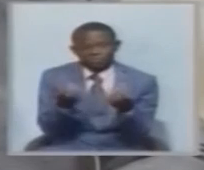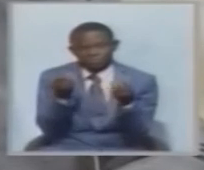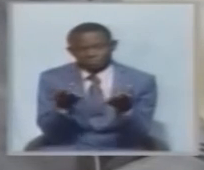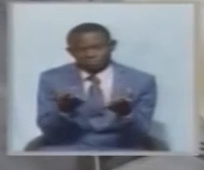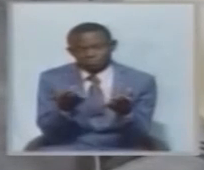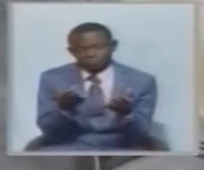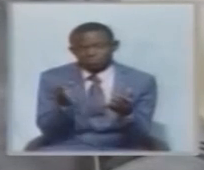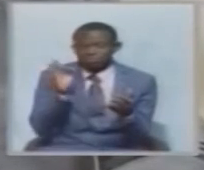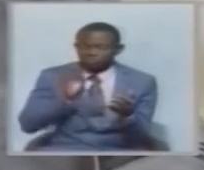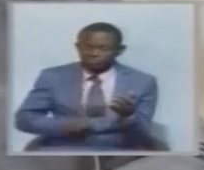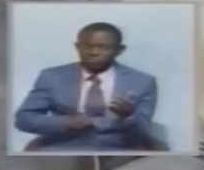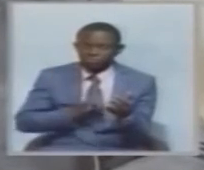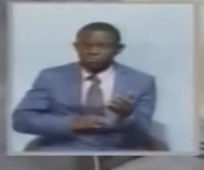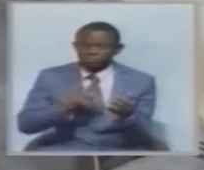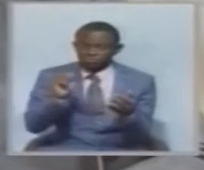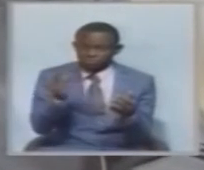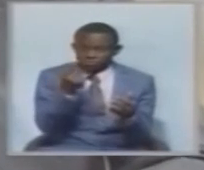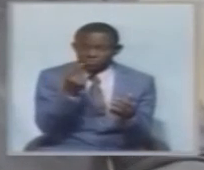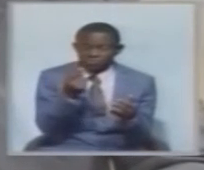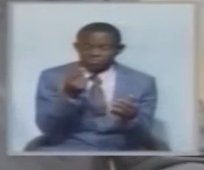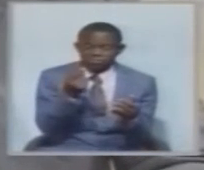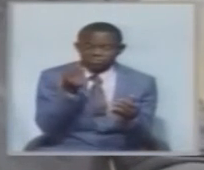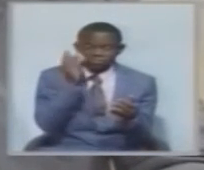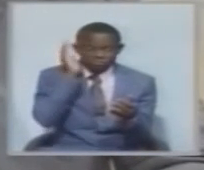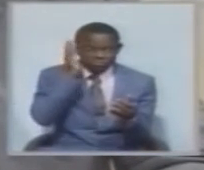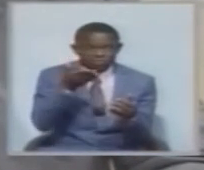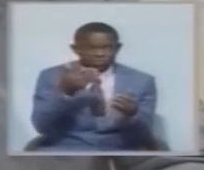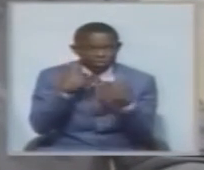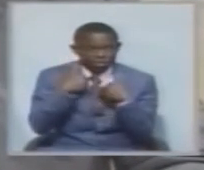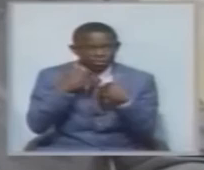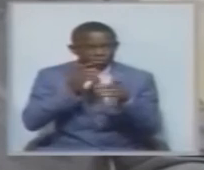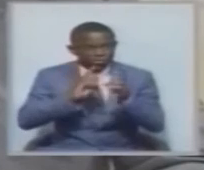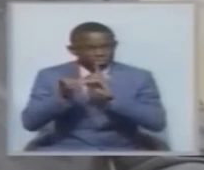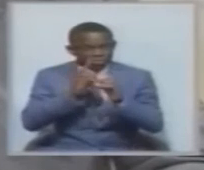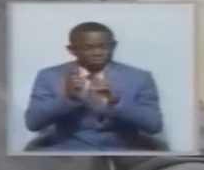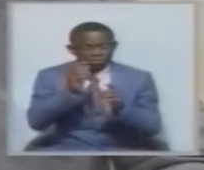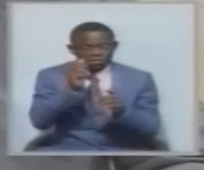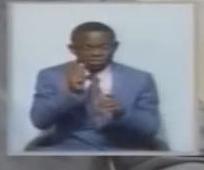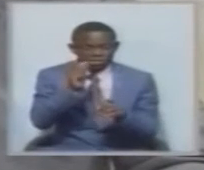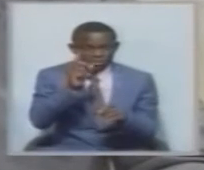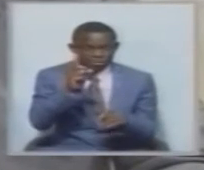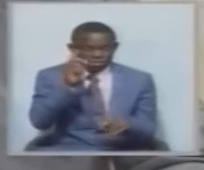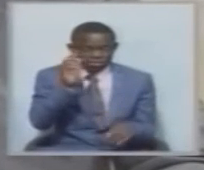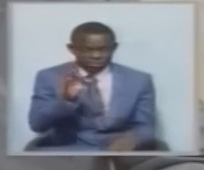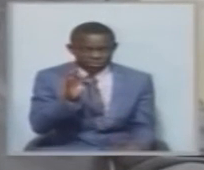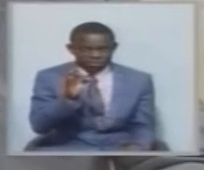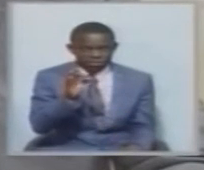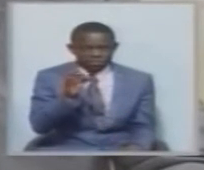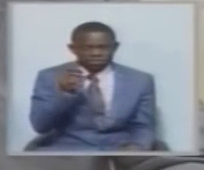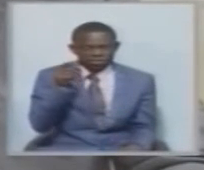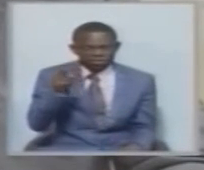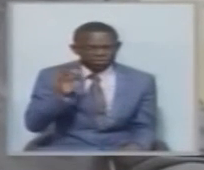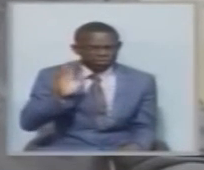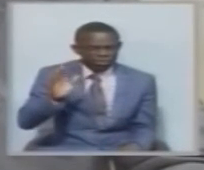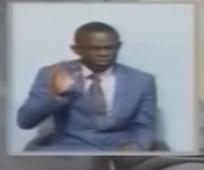of ideas, like I said, when the discussions are taking place. And some of the benefits are going to be long-term with